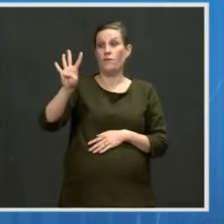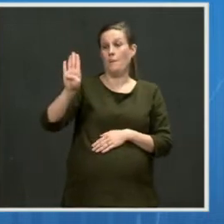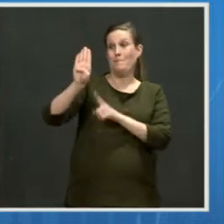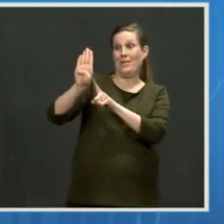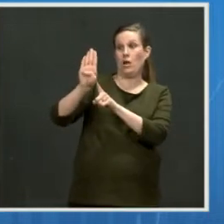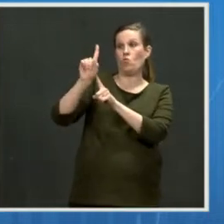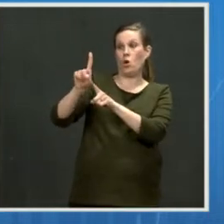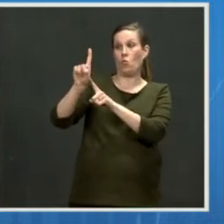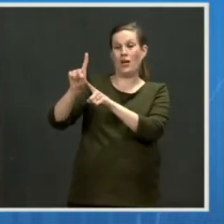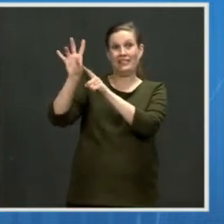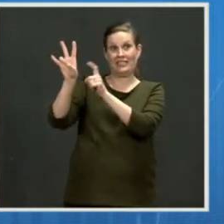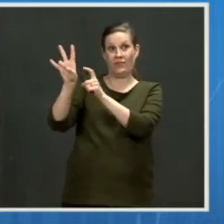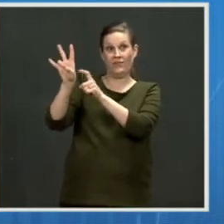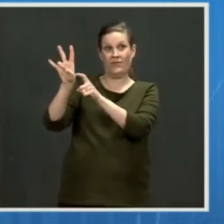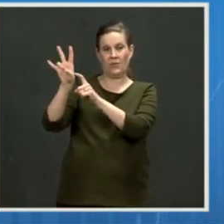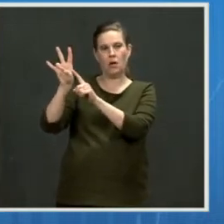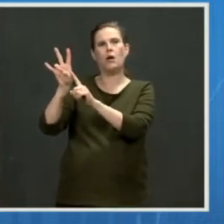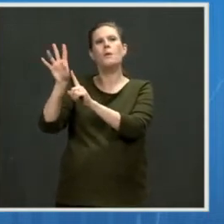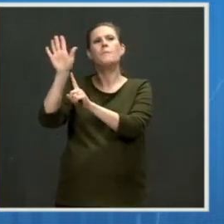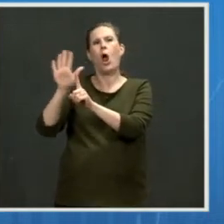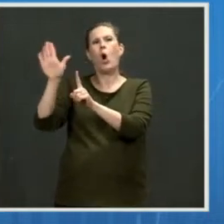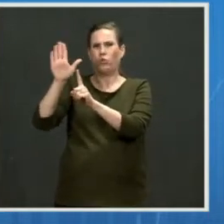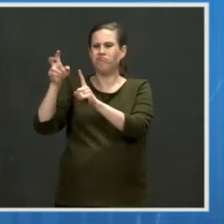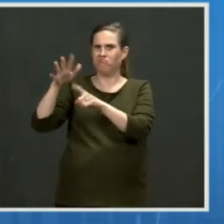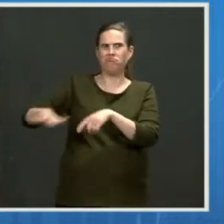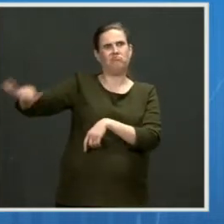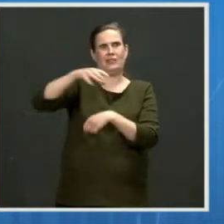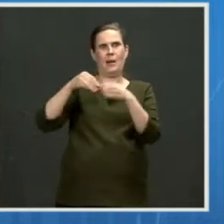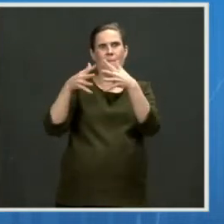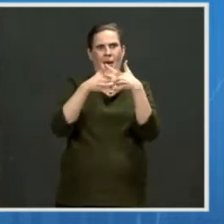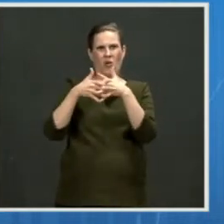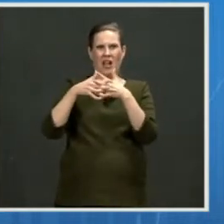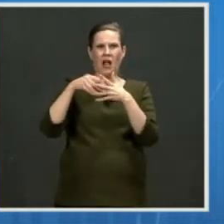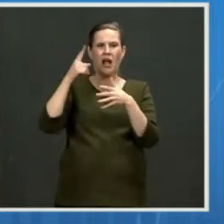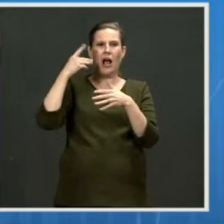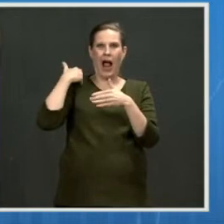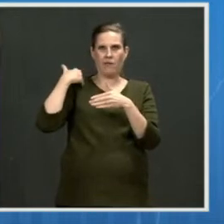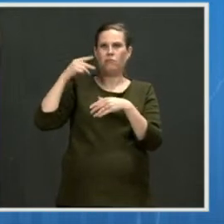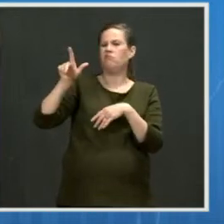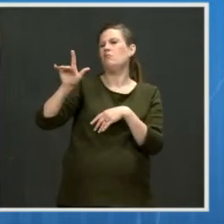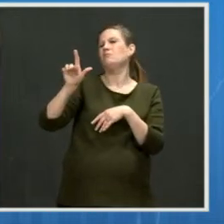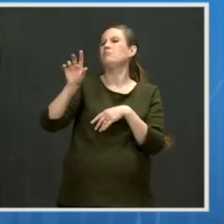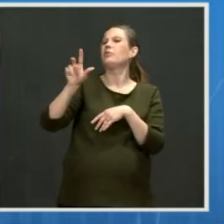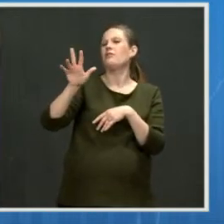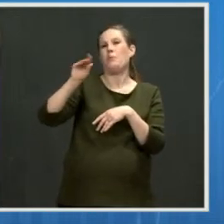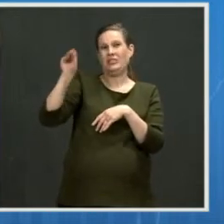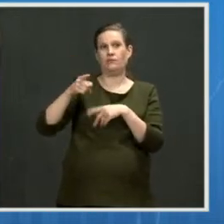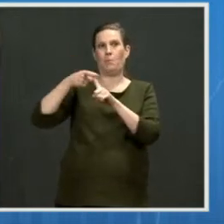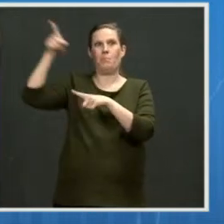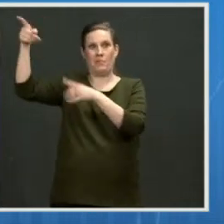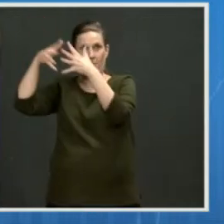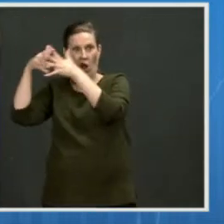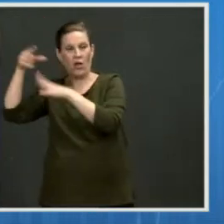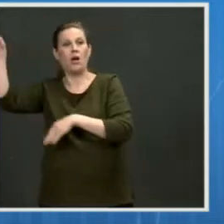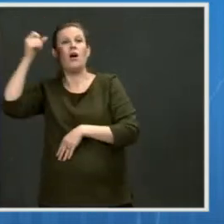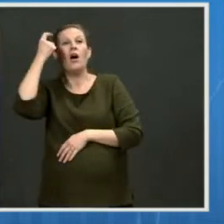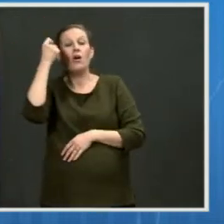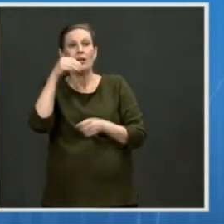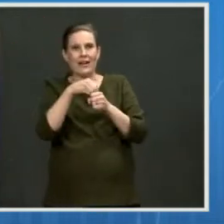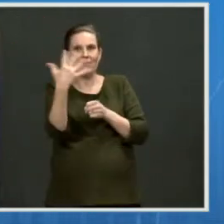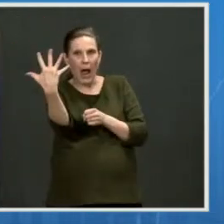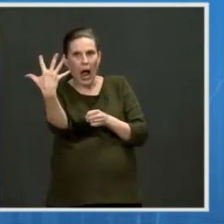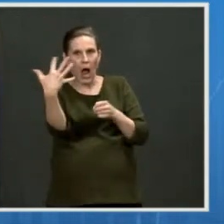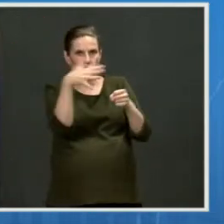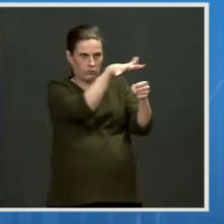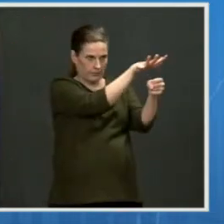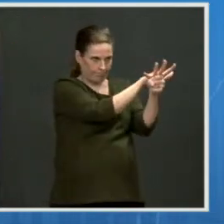26% of the circulating variant across the United States, and it is the predominant strain in at least 5 regions of the United States. So we're starting to see it